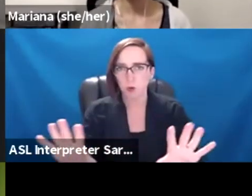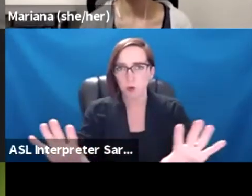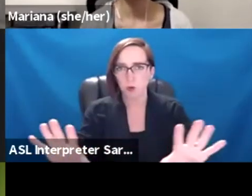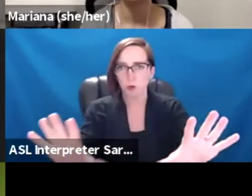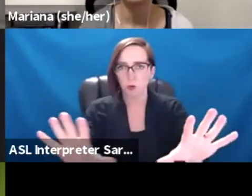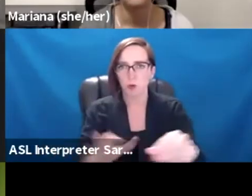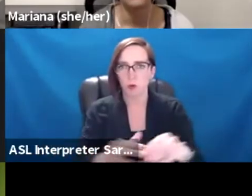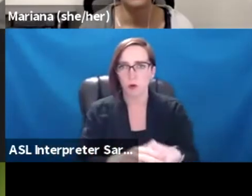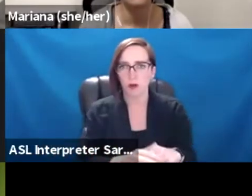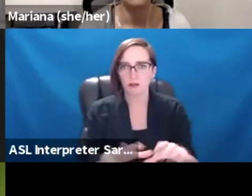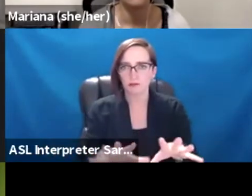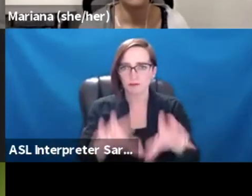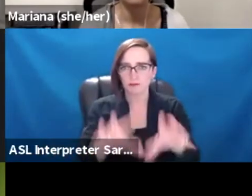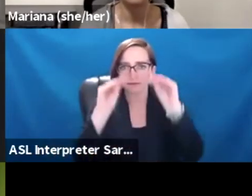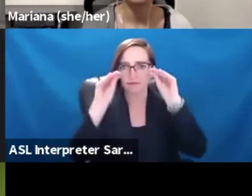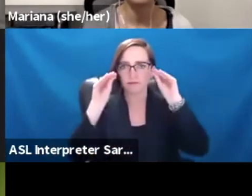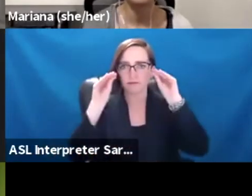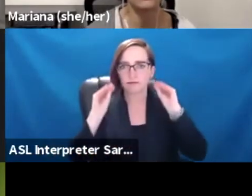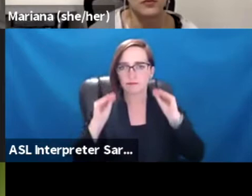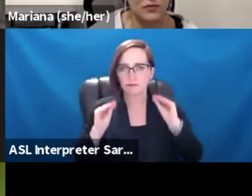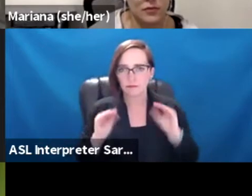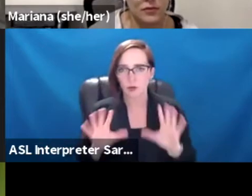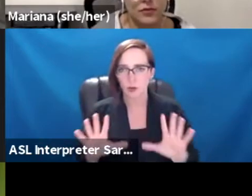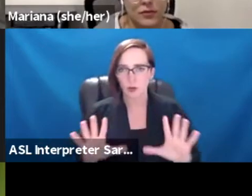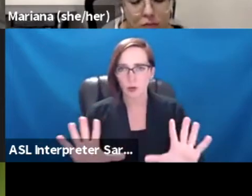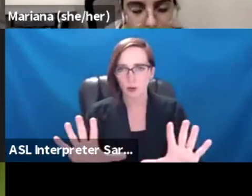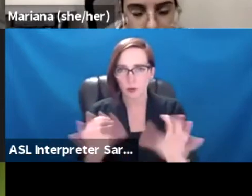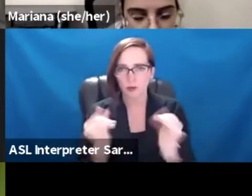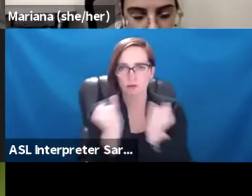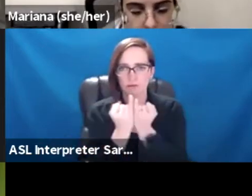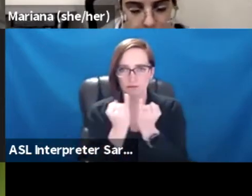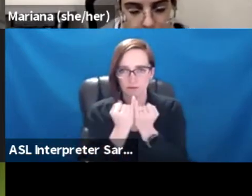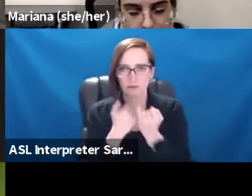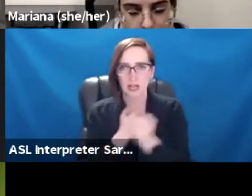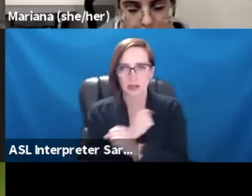Breathing, breathing, breathing. I am safe. I am here.